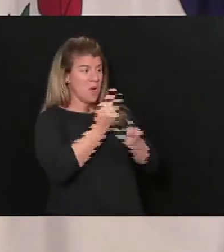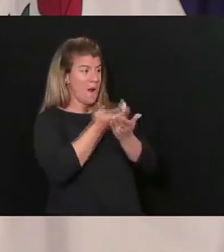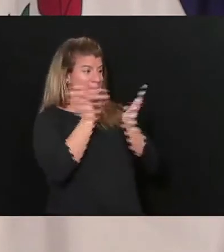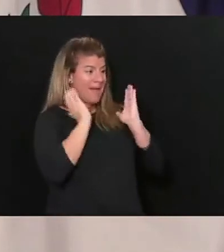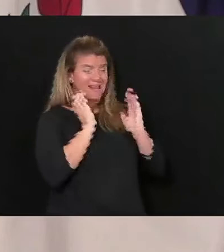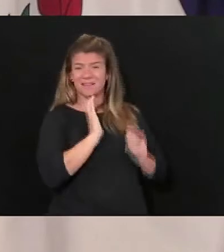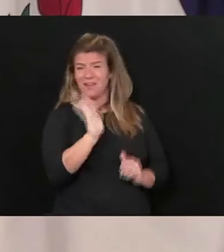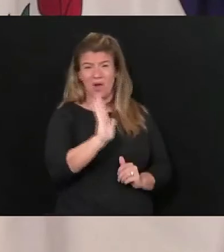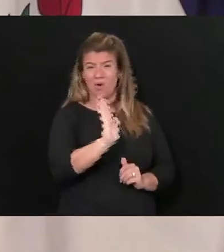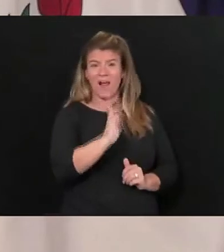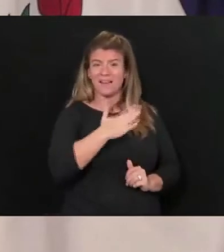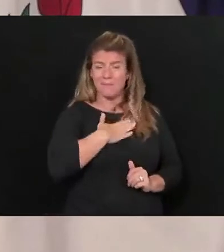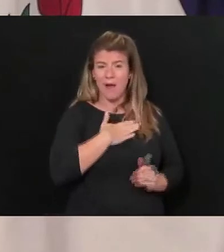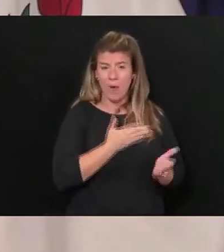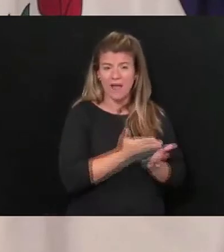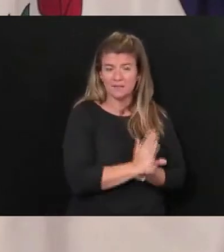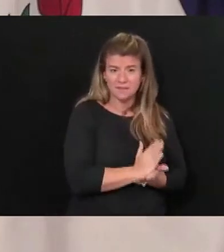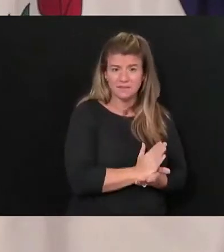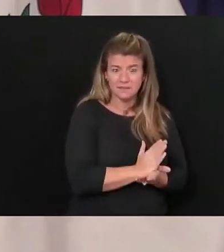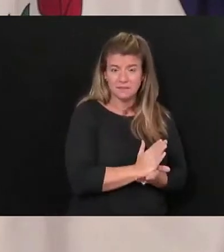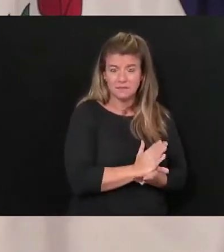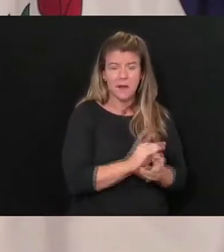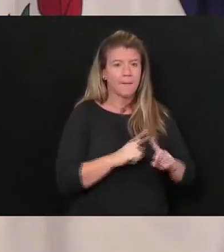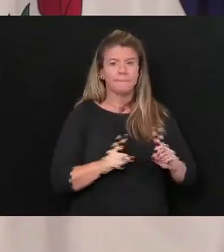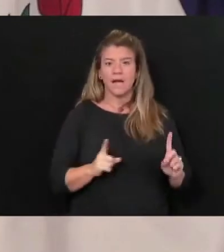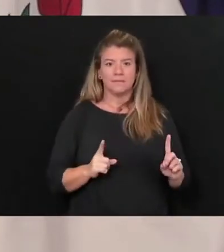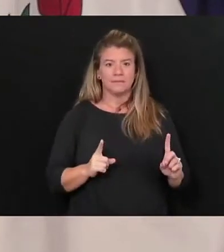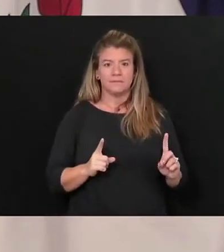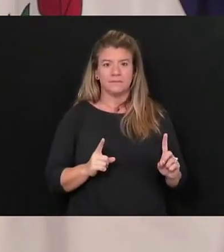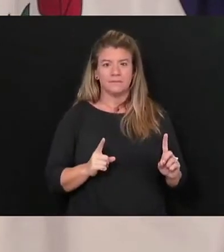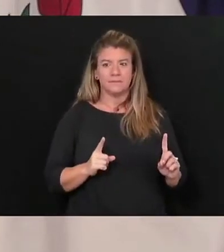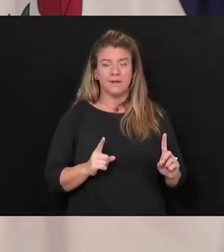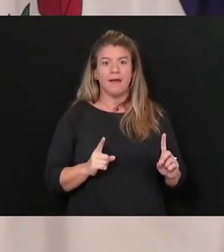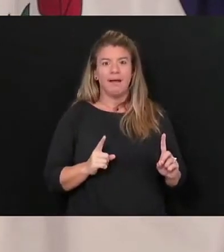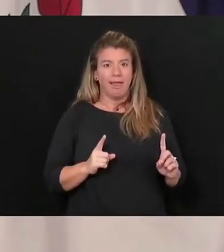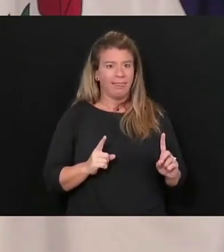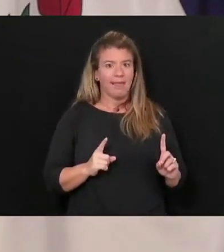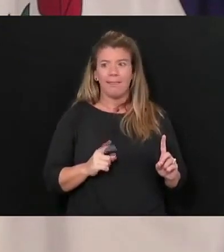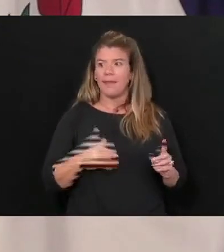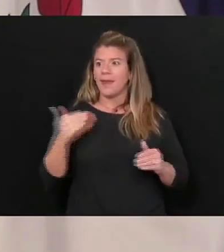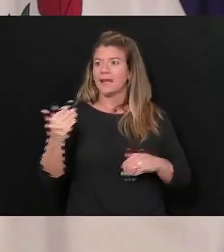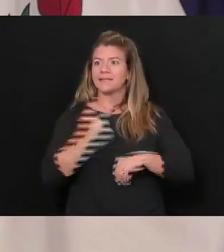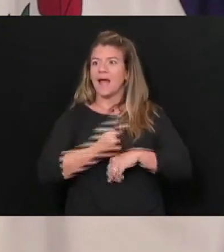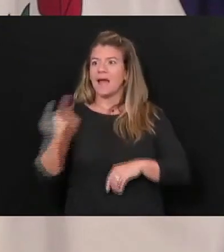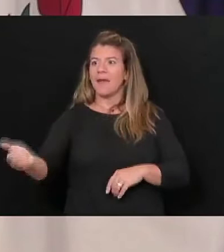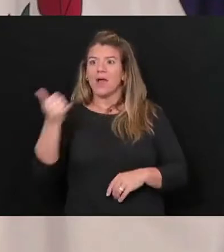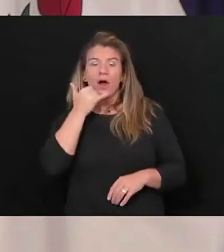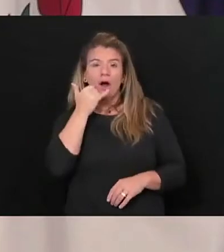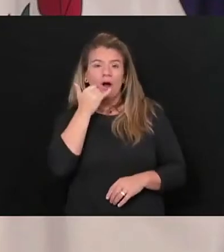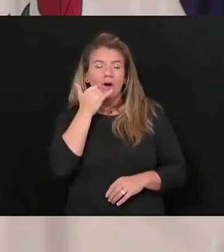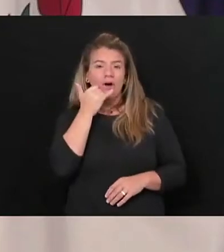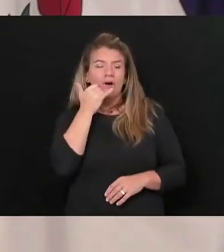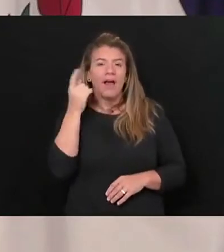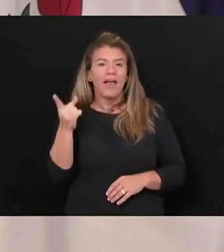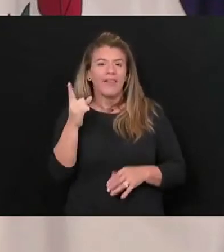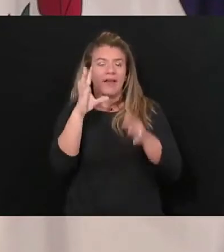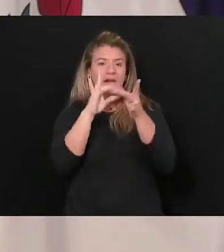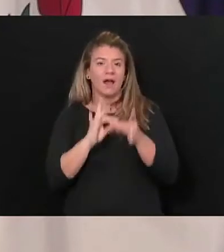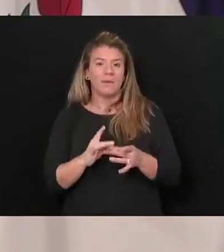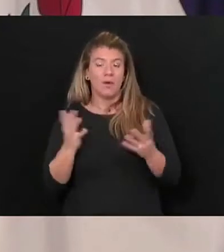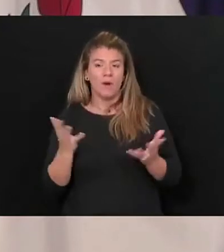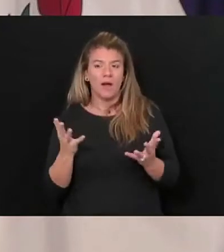mask. And then all of a sudden, you know, you get a call from somebody and they say,